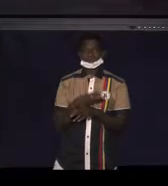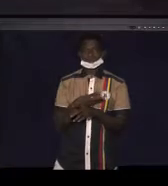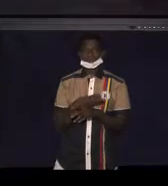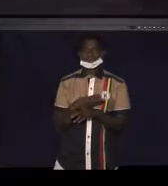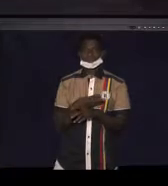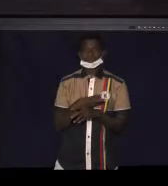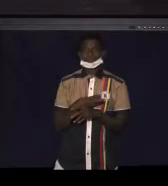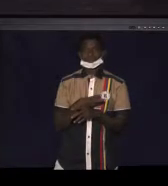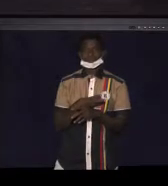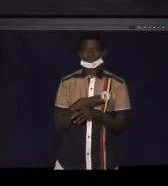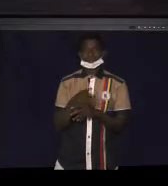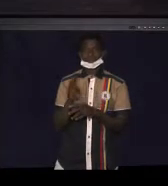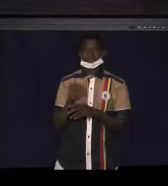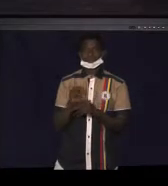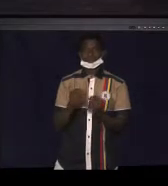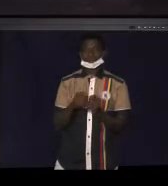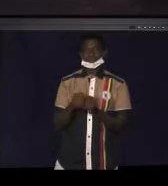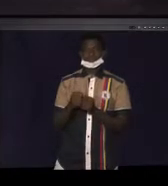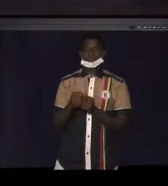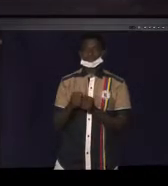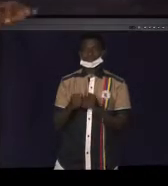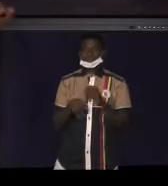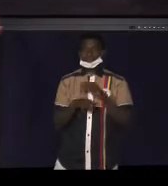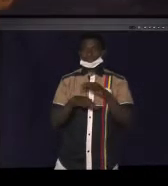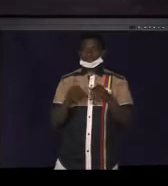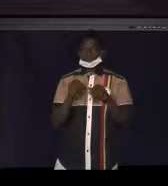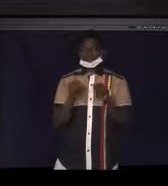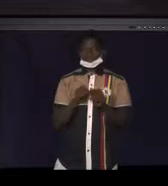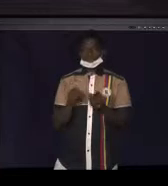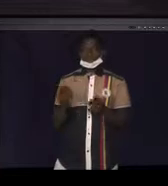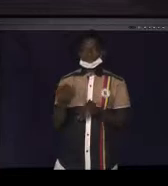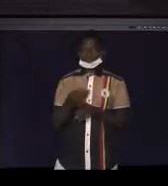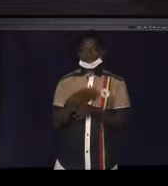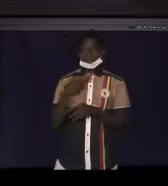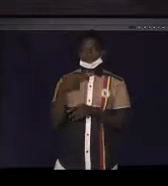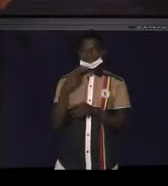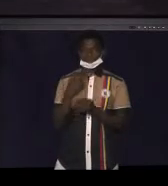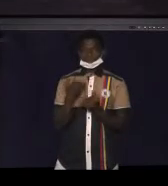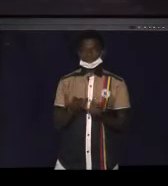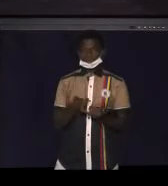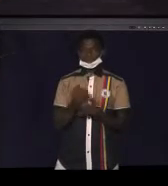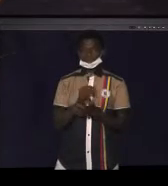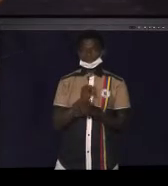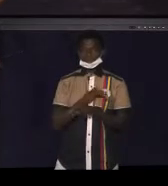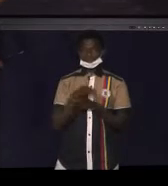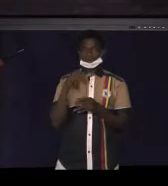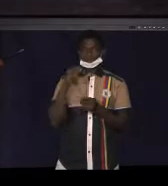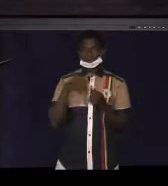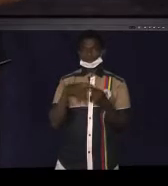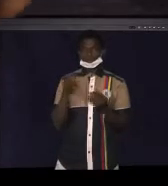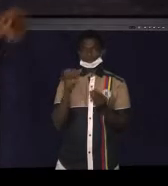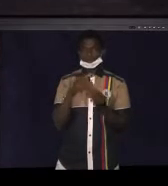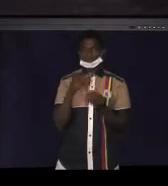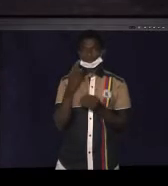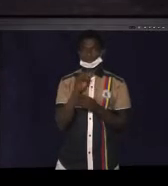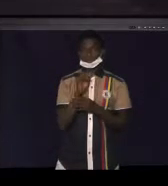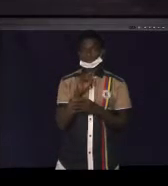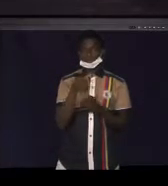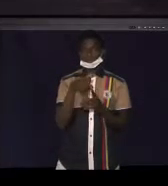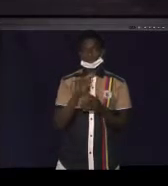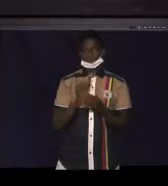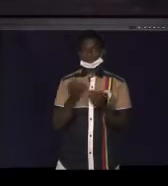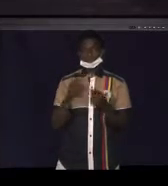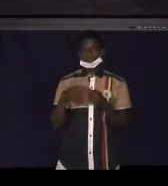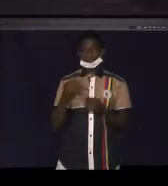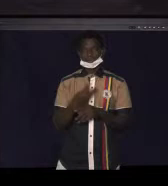multiply them together, base area times height. Now, I don't need to add the